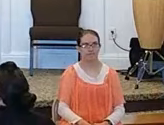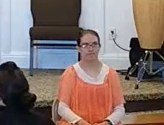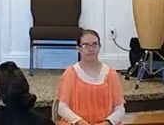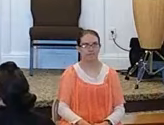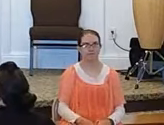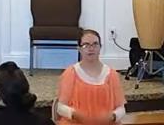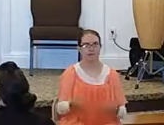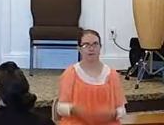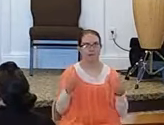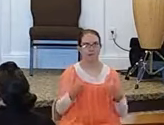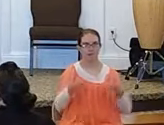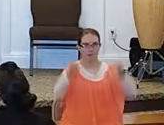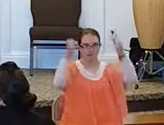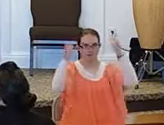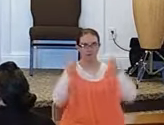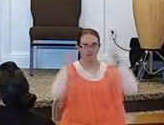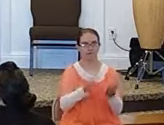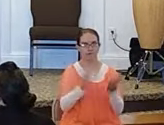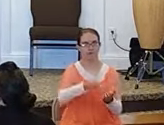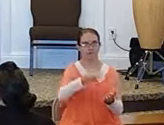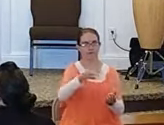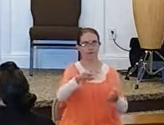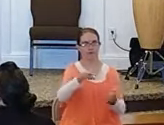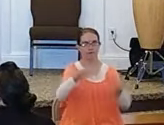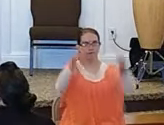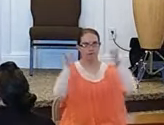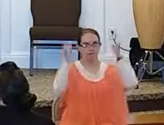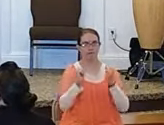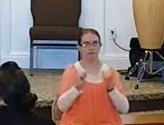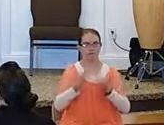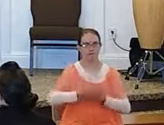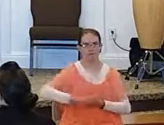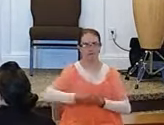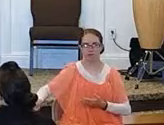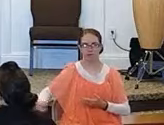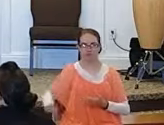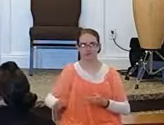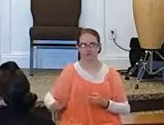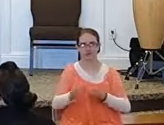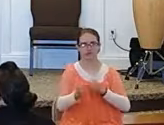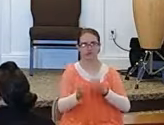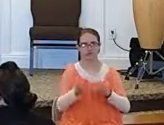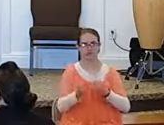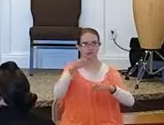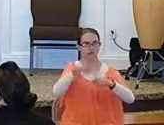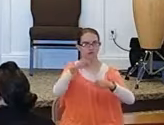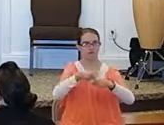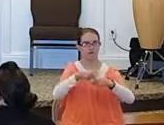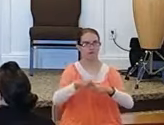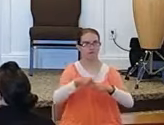Now, he had the power to raise him from the dead. He had the power to remove the stone, too.